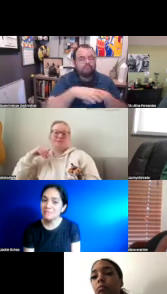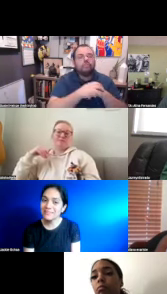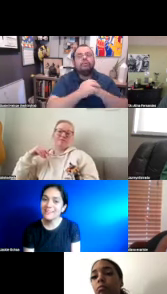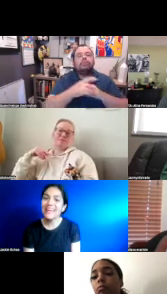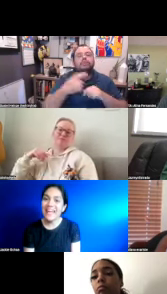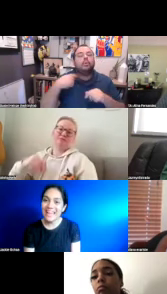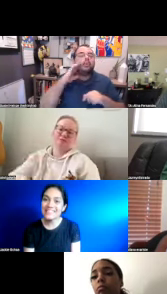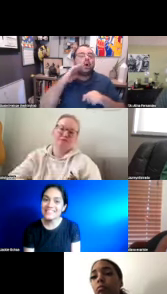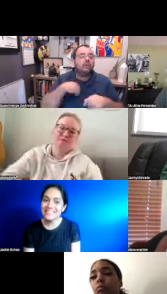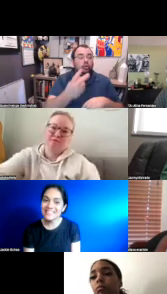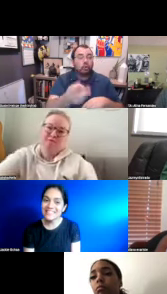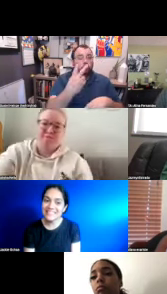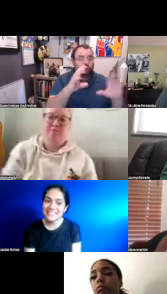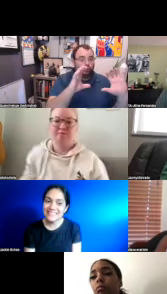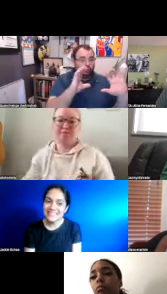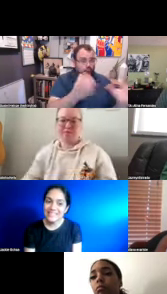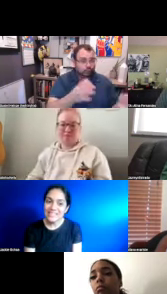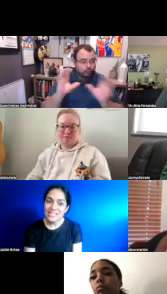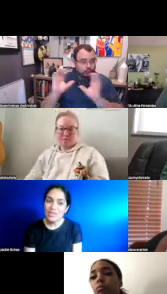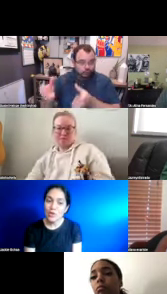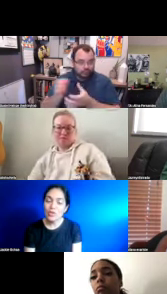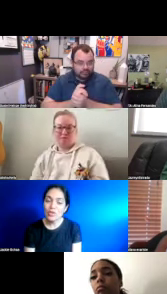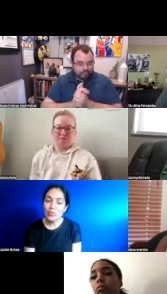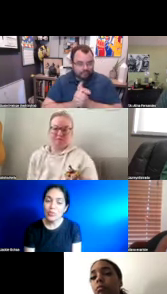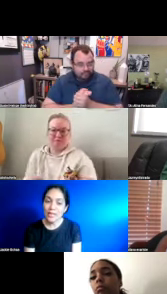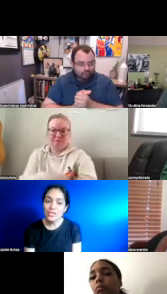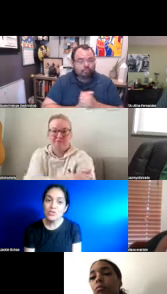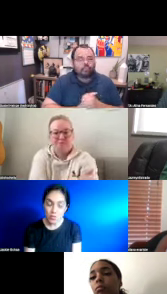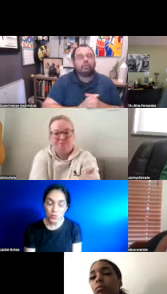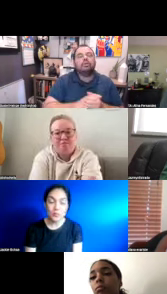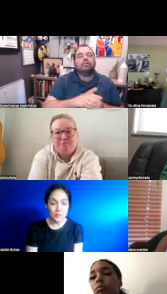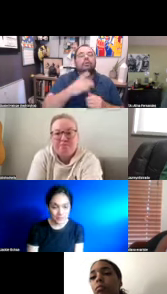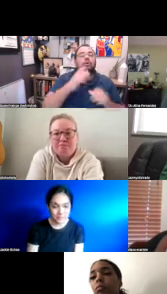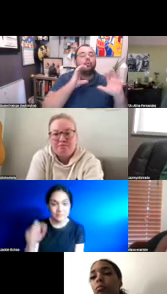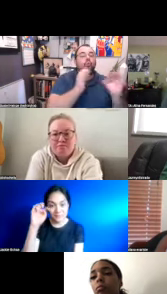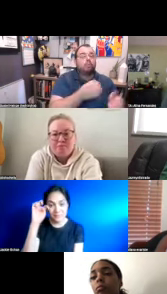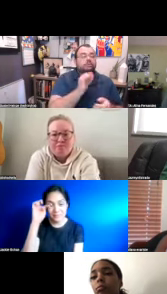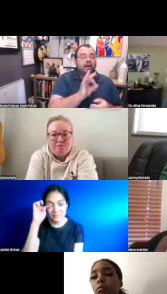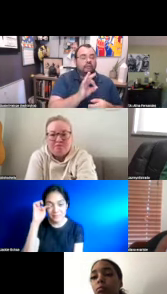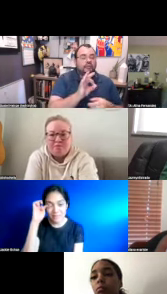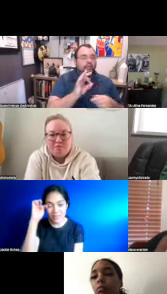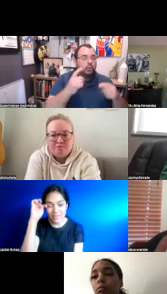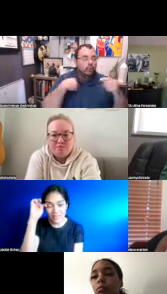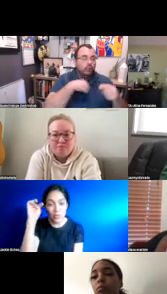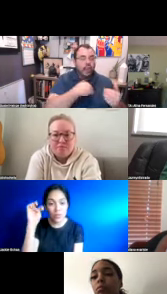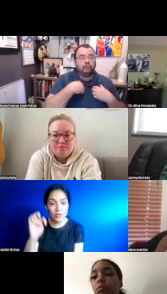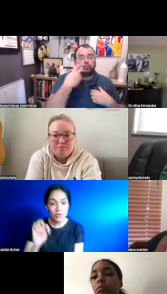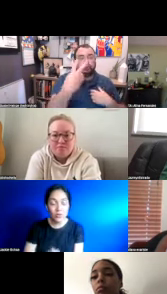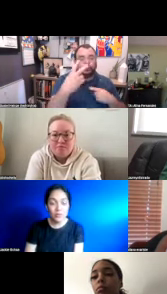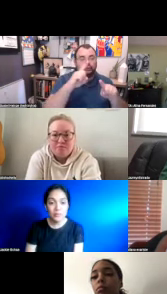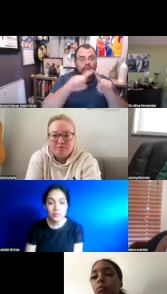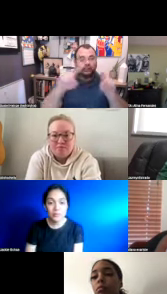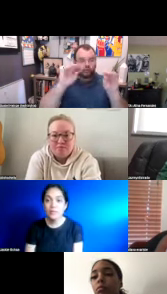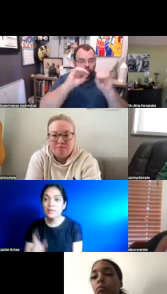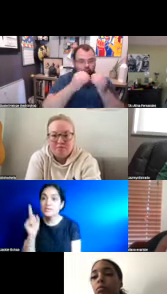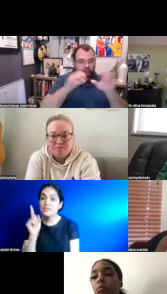now and discuss this. So I can do two groups. He's about to make a Okay, debate. so one